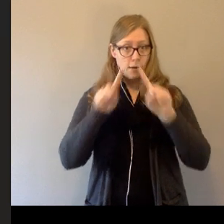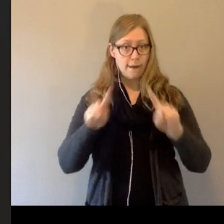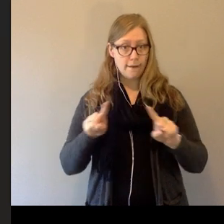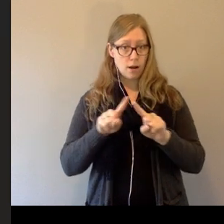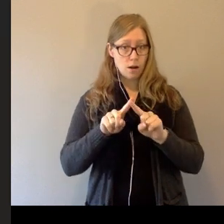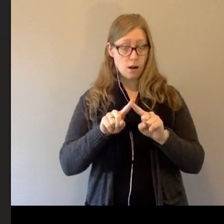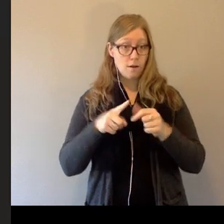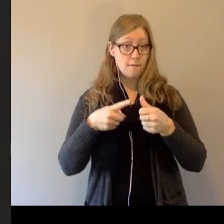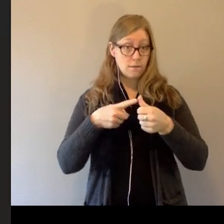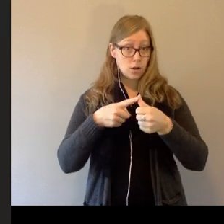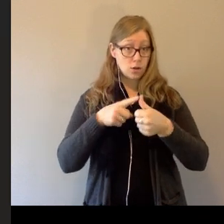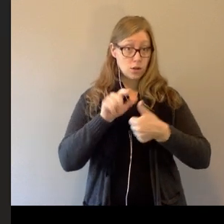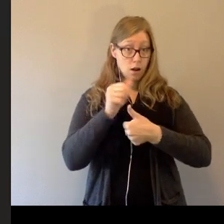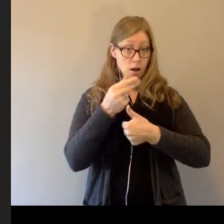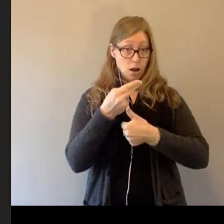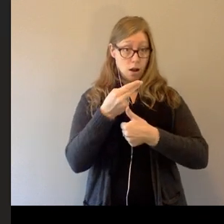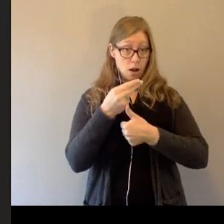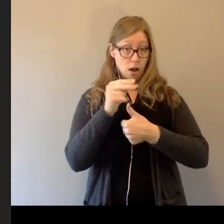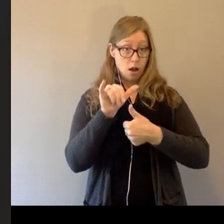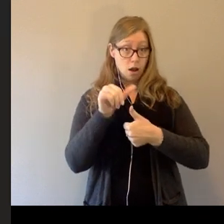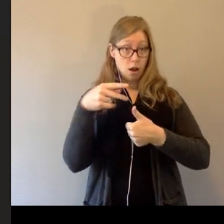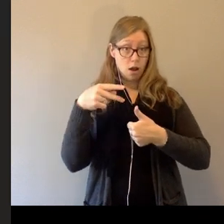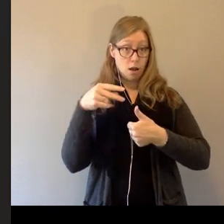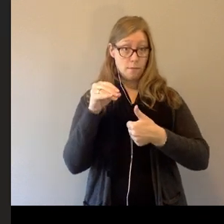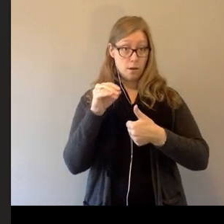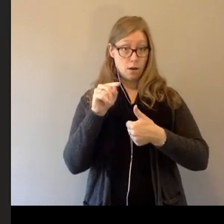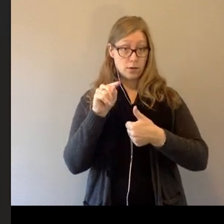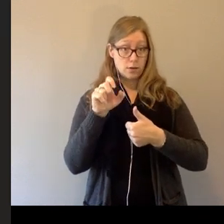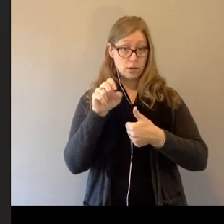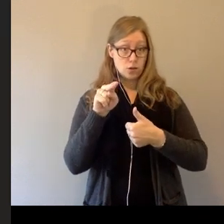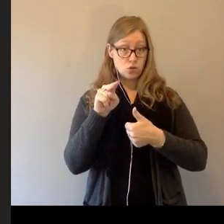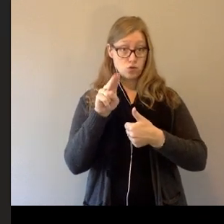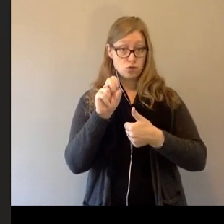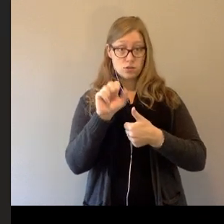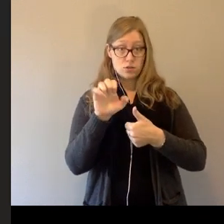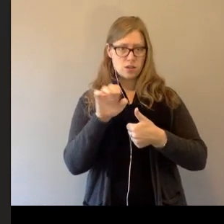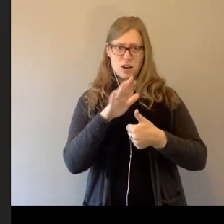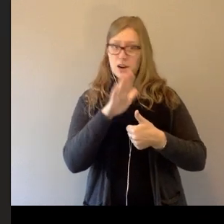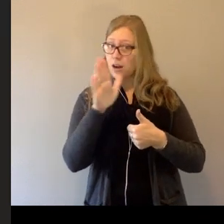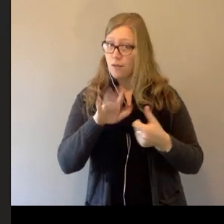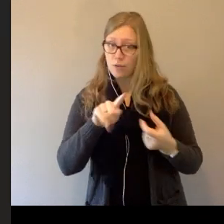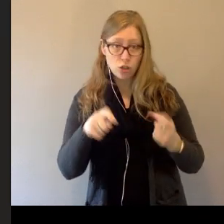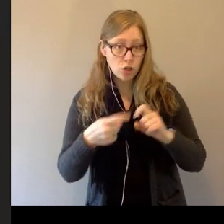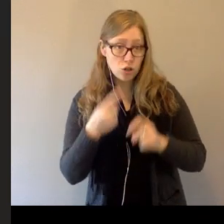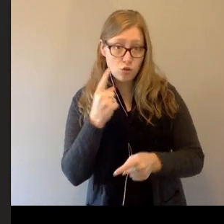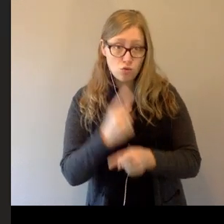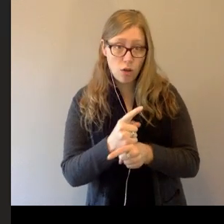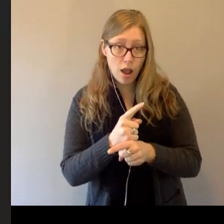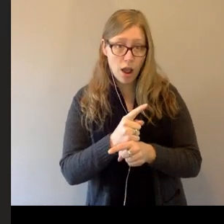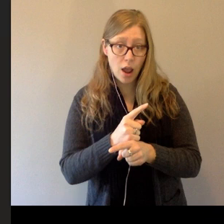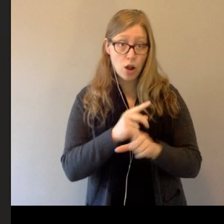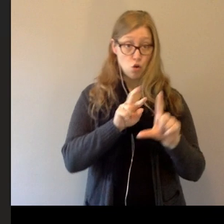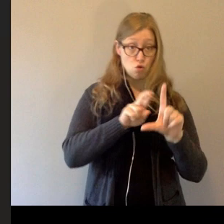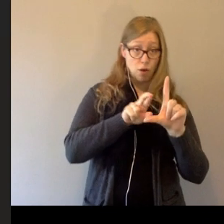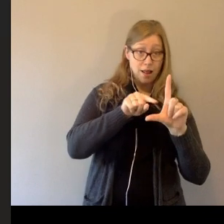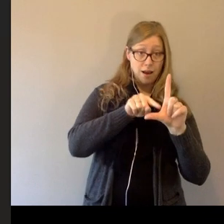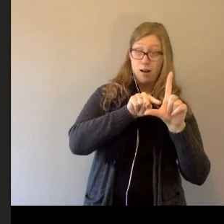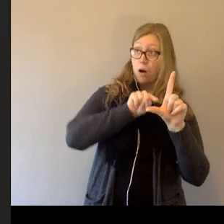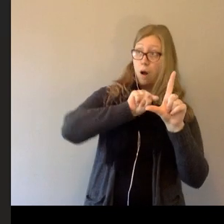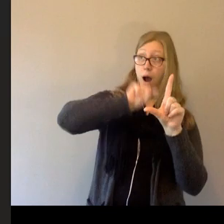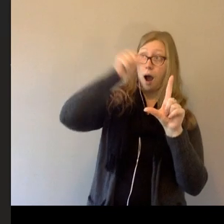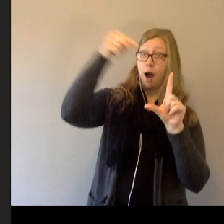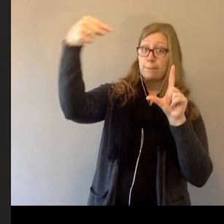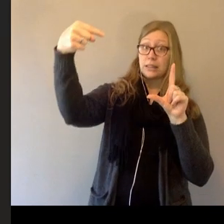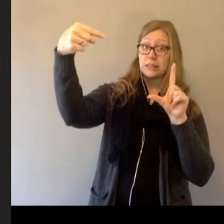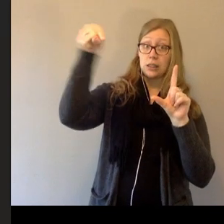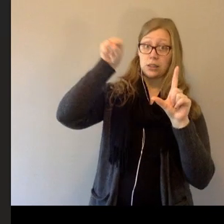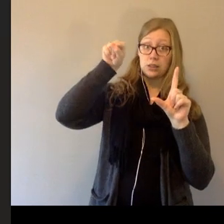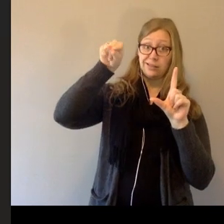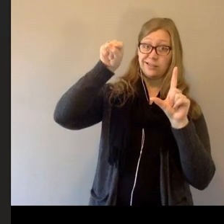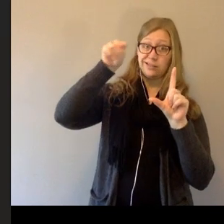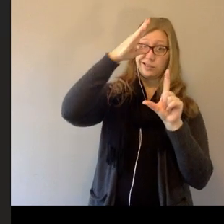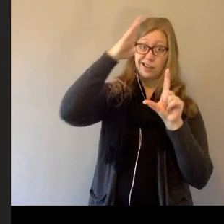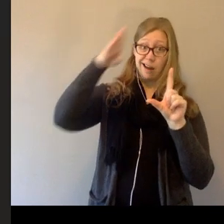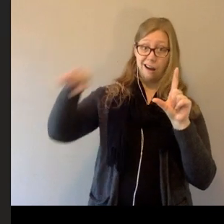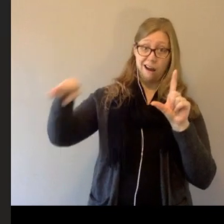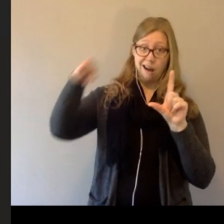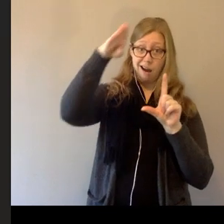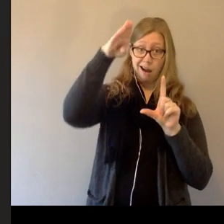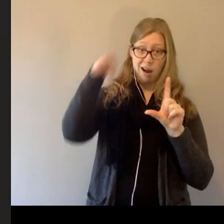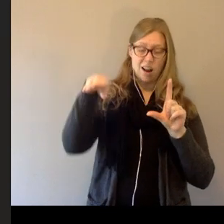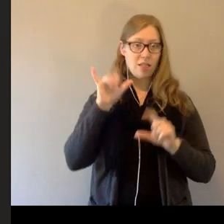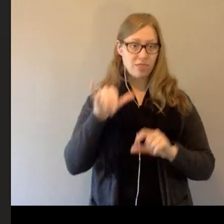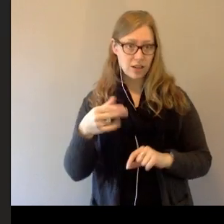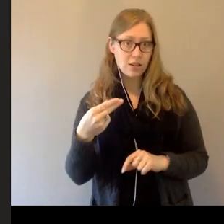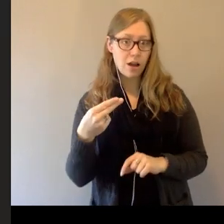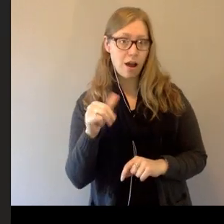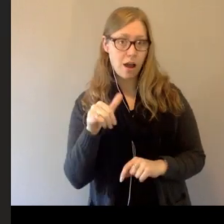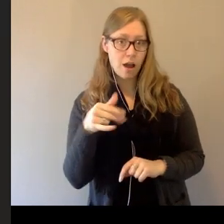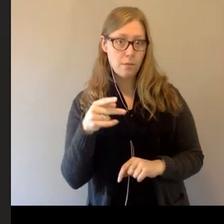always opposite the right angle. But also these other two designations, the adjacent side and the opposite side, which